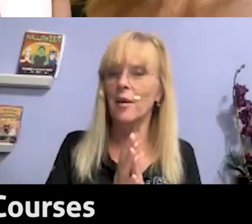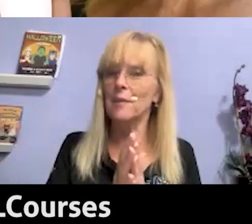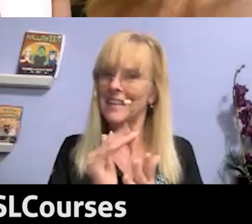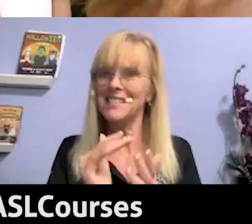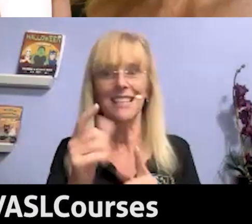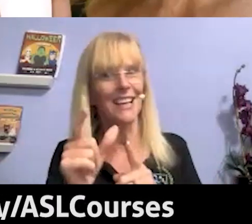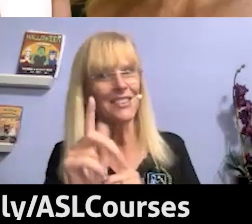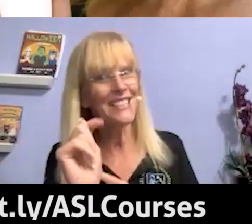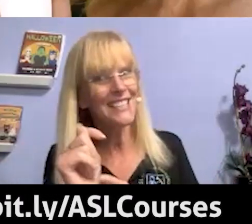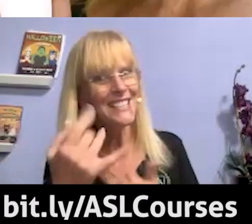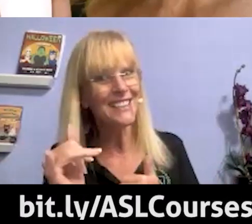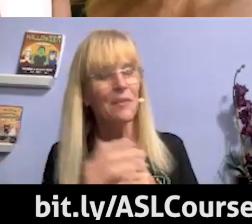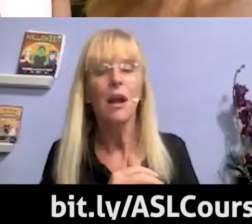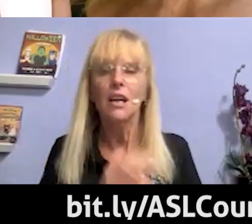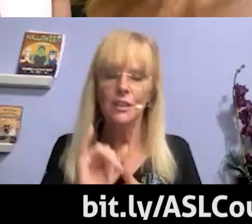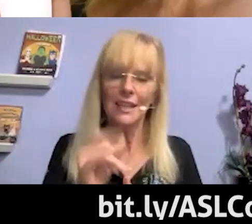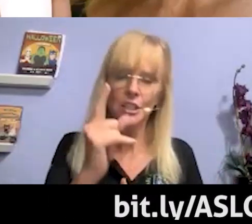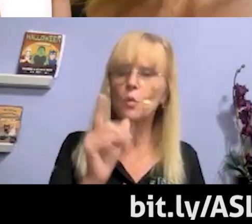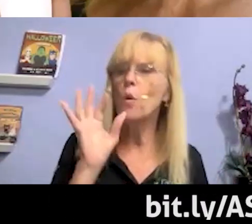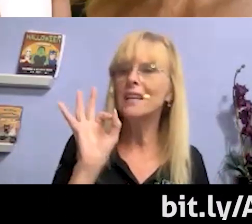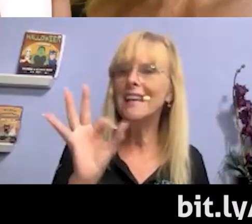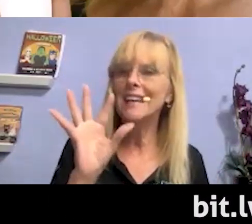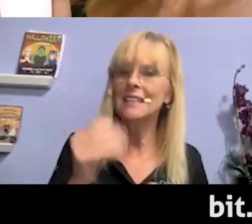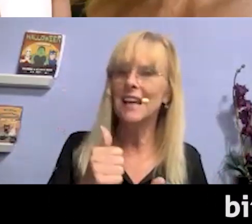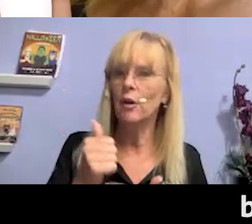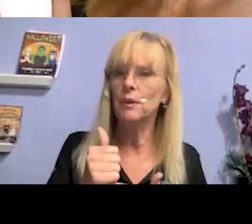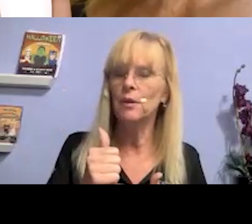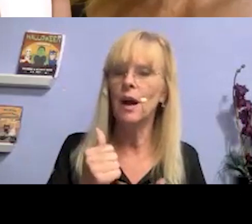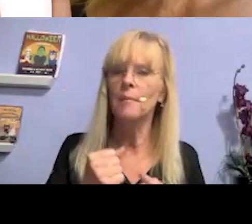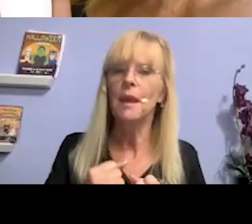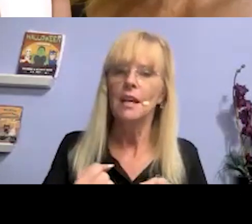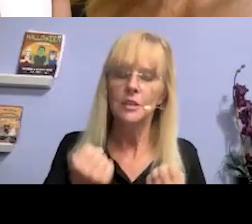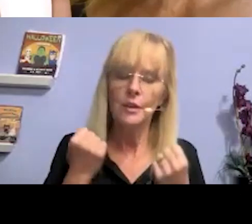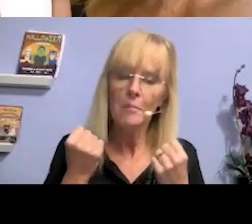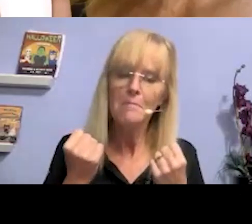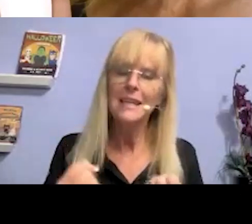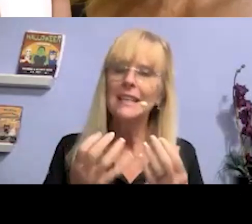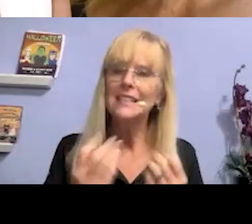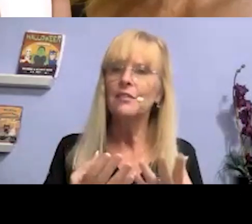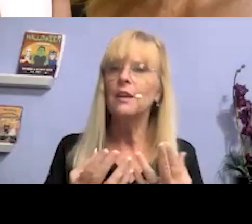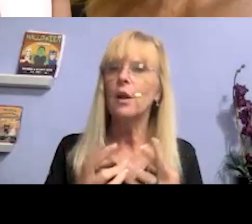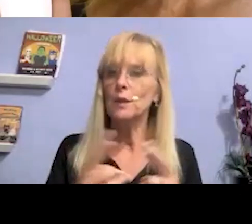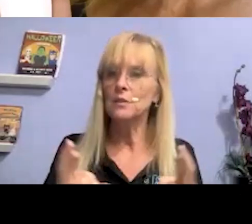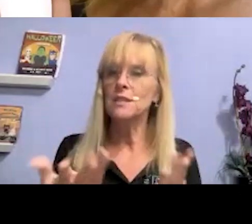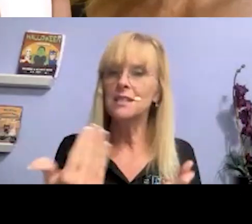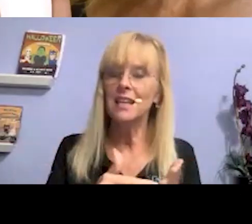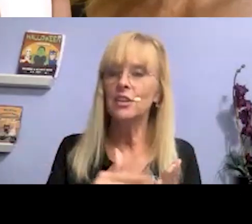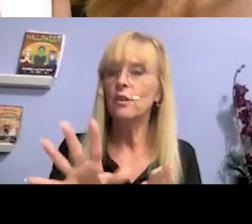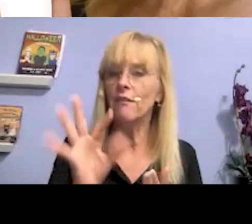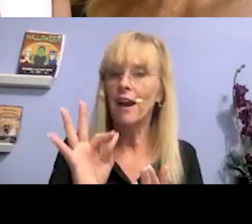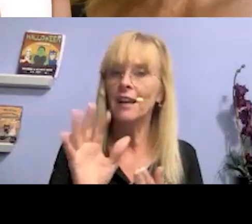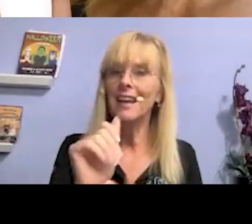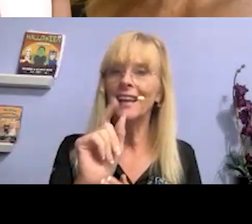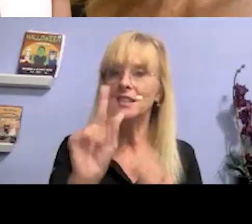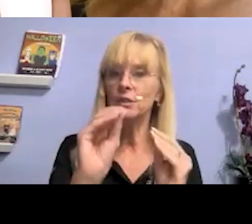one is the letter T still. So that's just one hint to help you. So there are many different resources, again, you